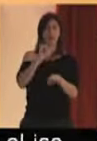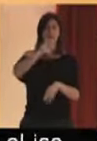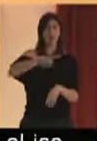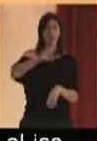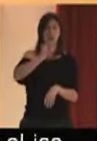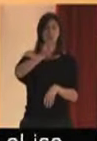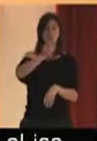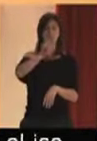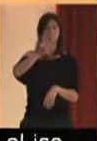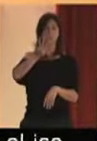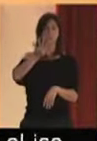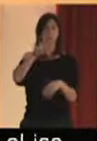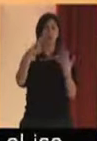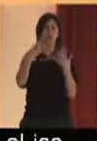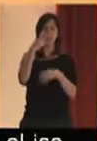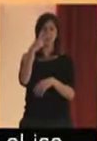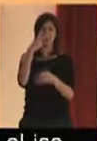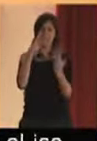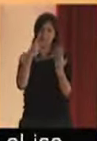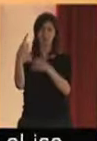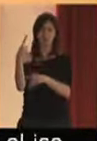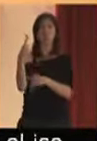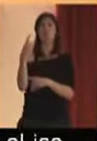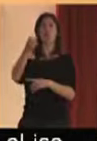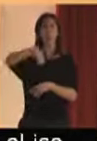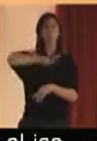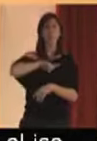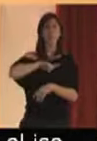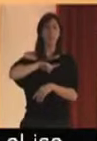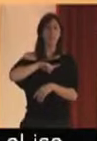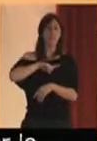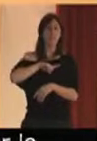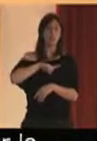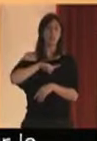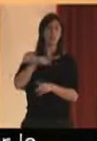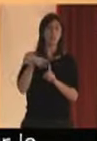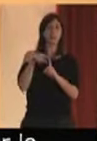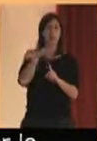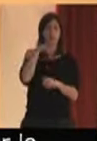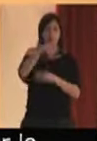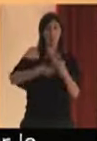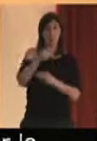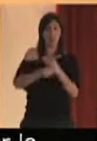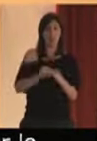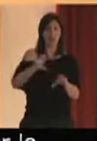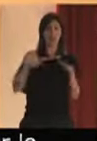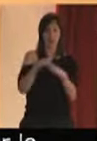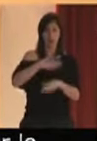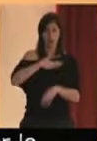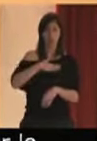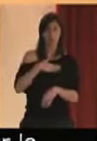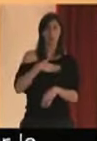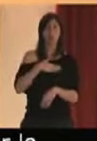the last standard is the ISO 751, I think he said, and we have seen that it has